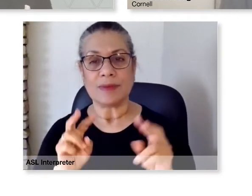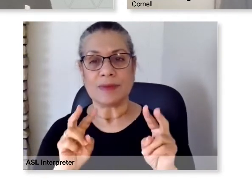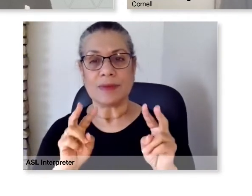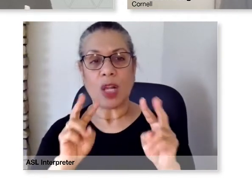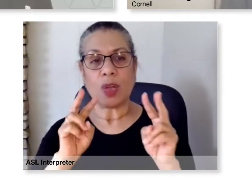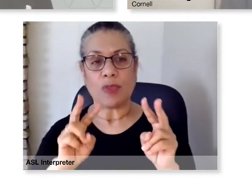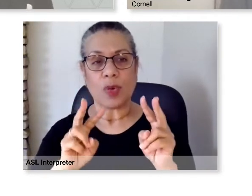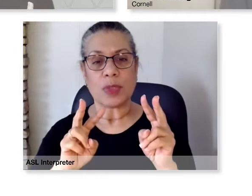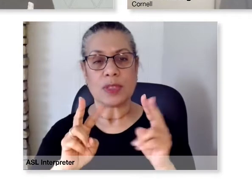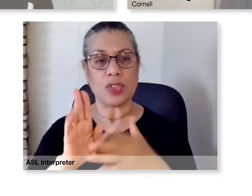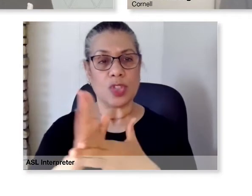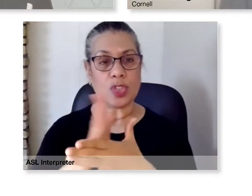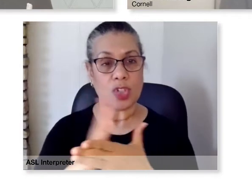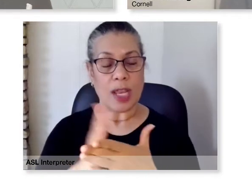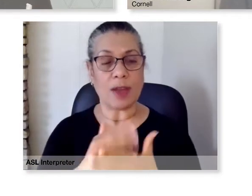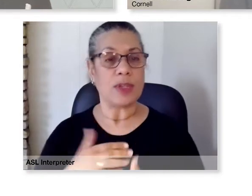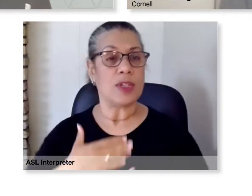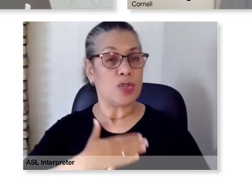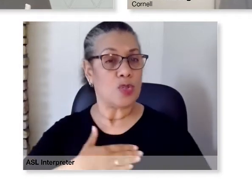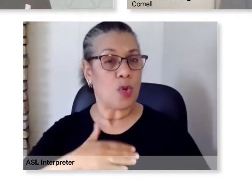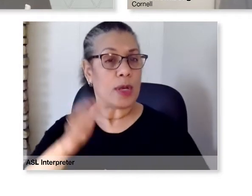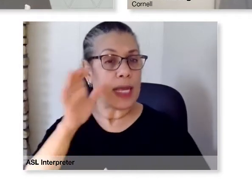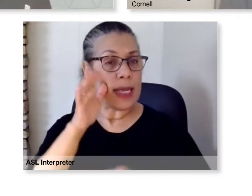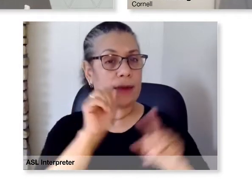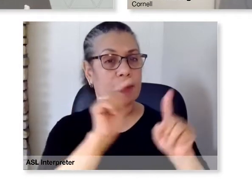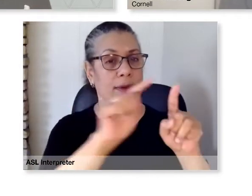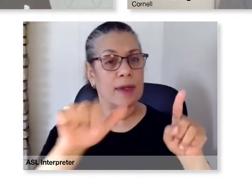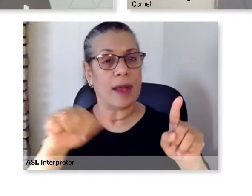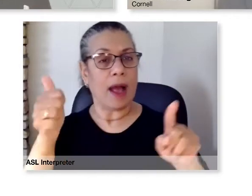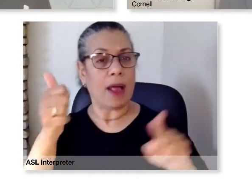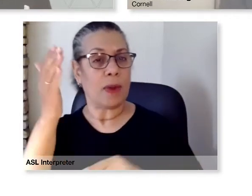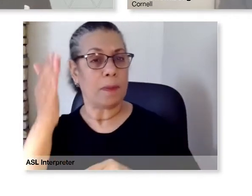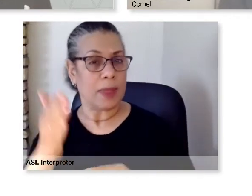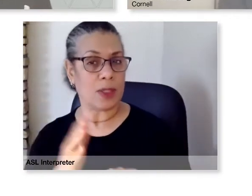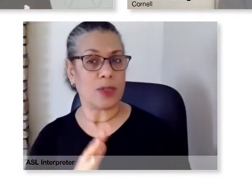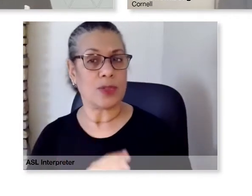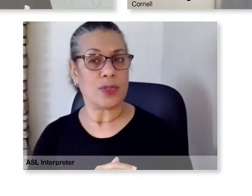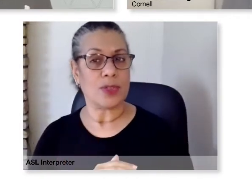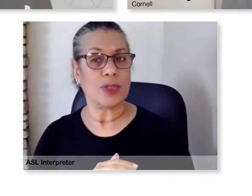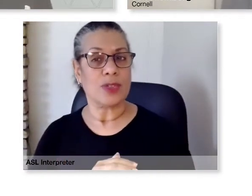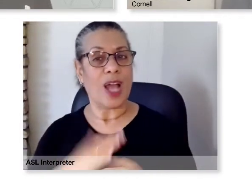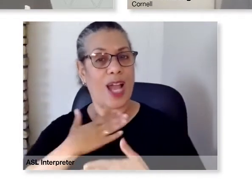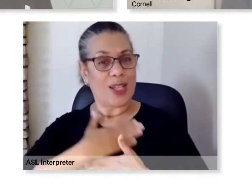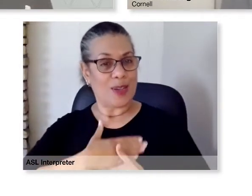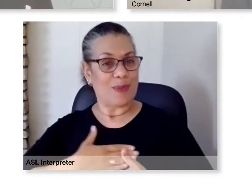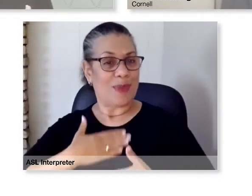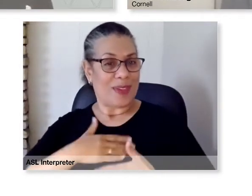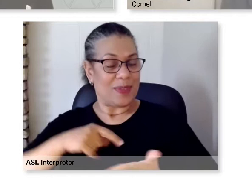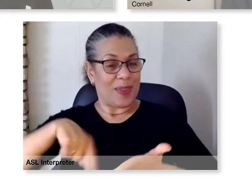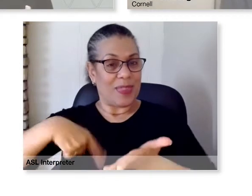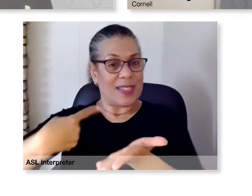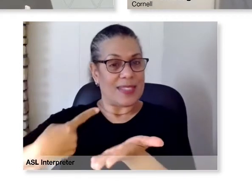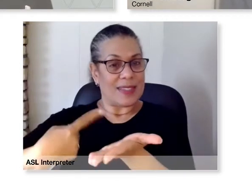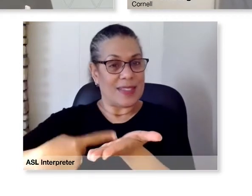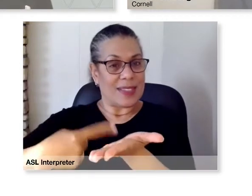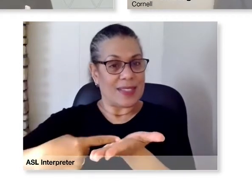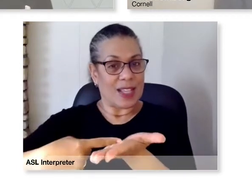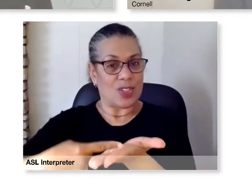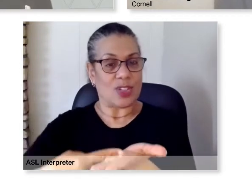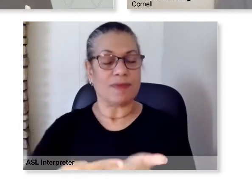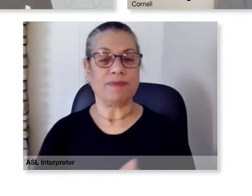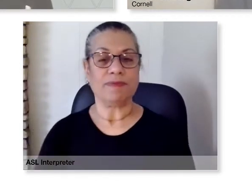the other panelists' thoughts on as well, because I think this, I definitely appreciate being in this kind of a conversation, with some of my perspectives